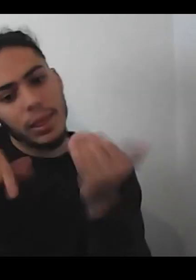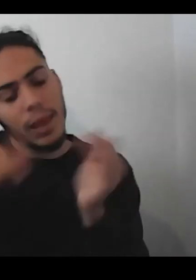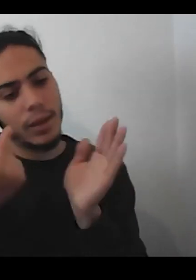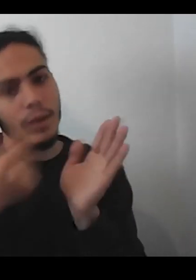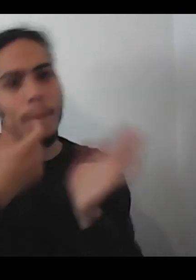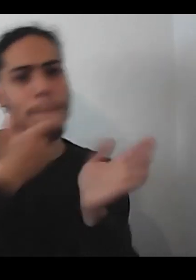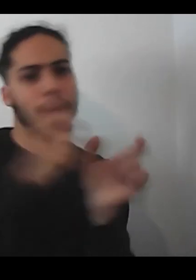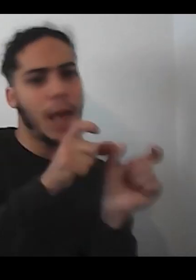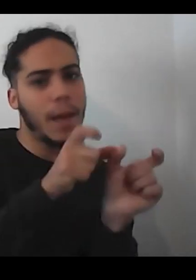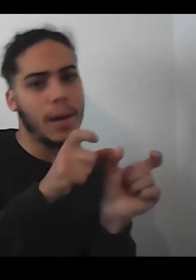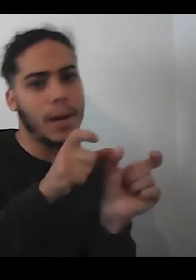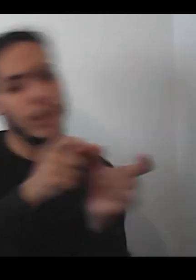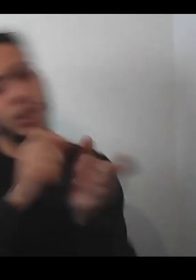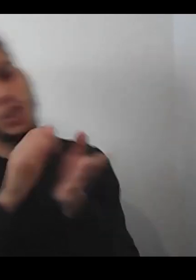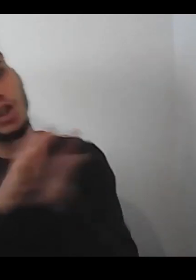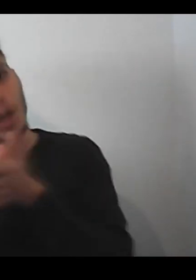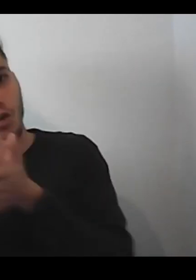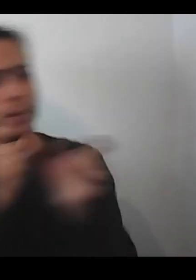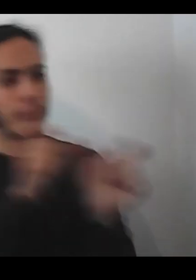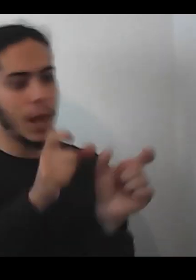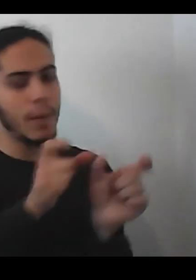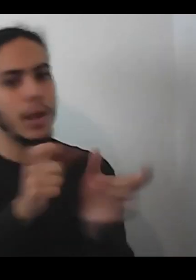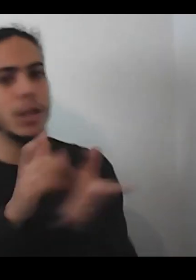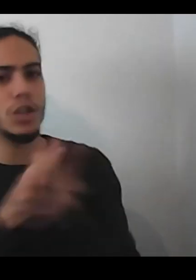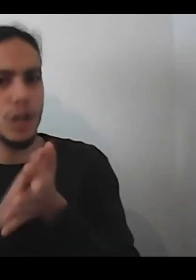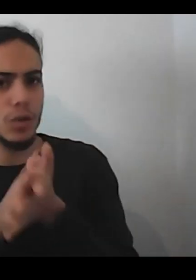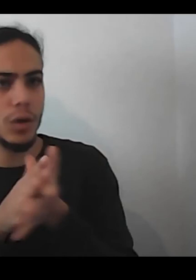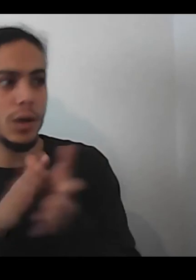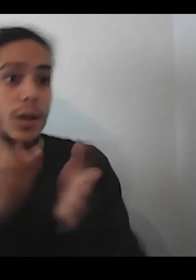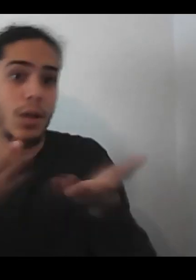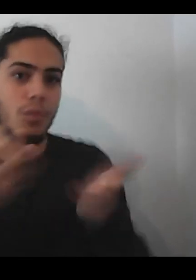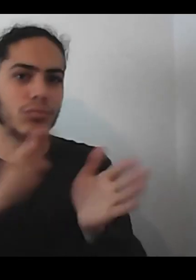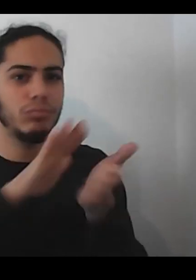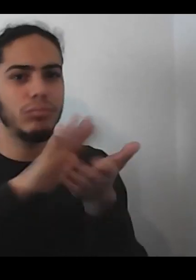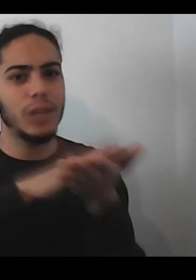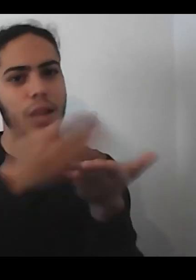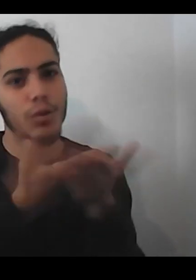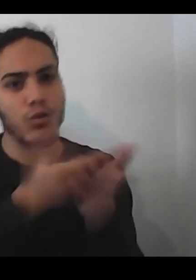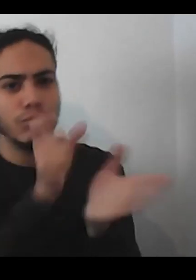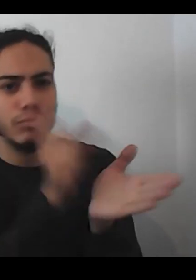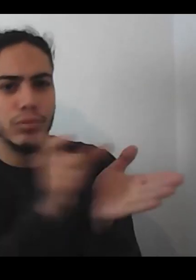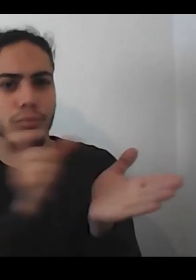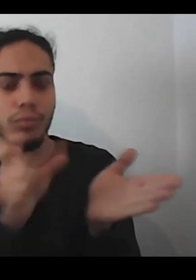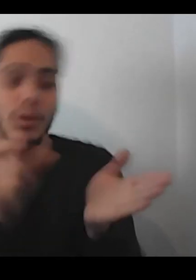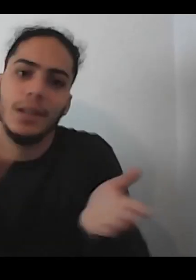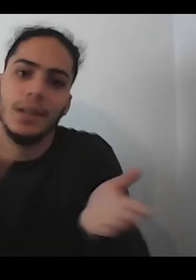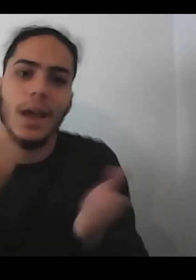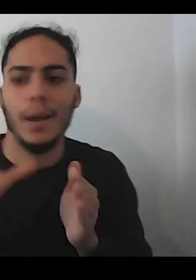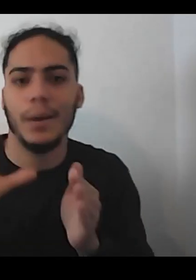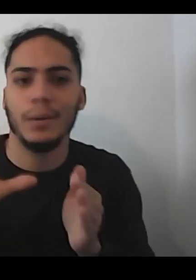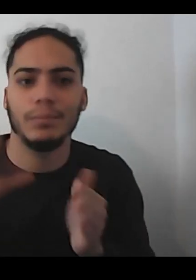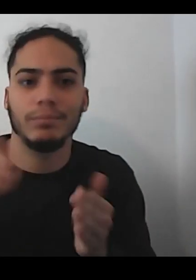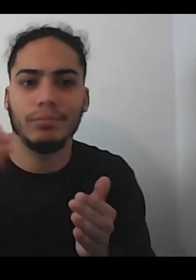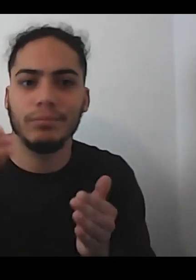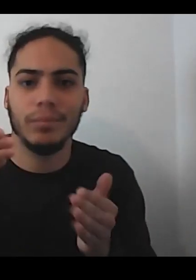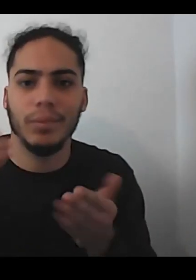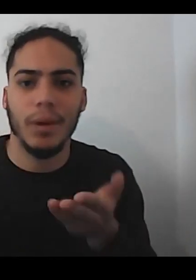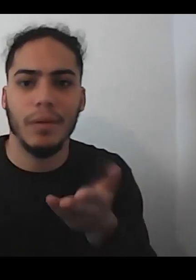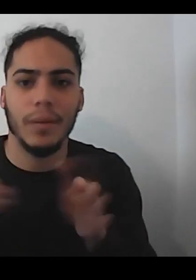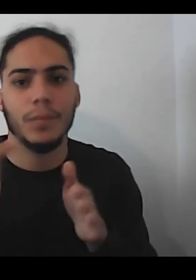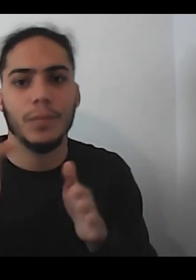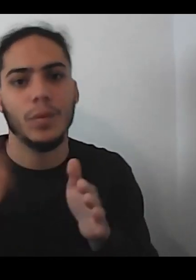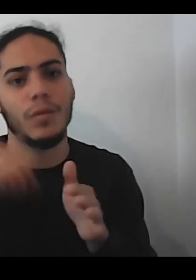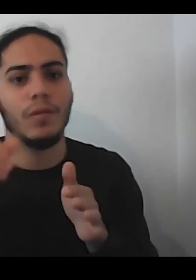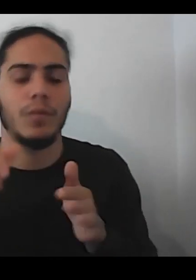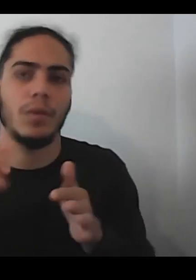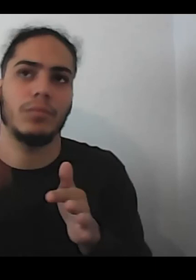way it translates a text is, in the first stage, we will get the gloss from the text in a spoken